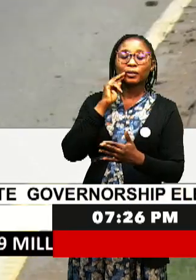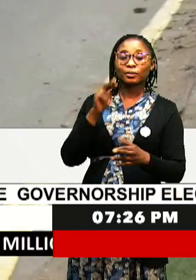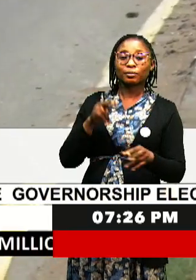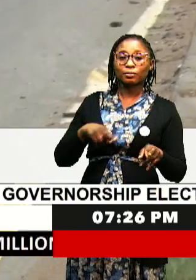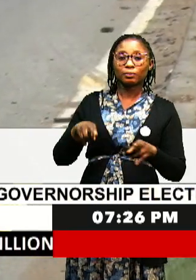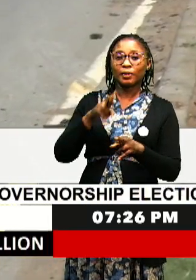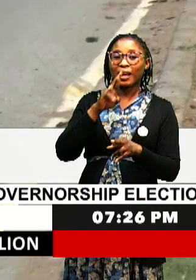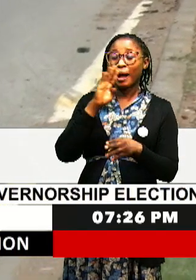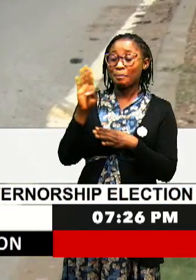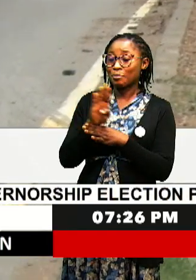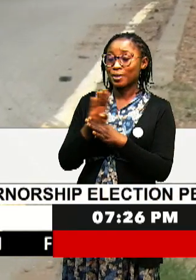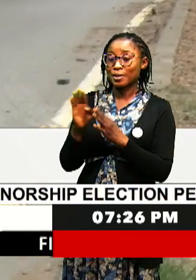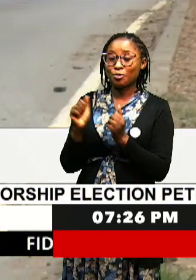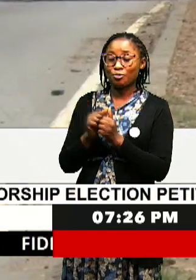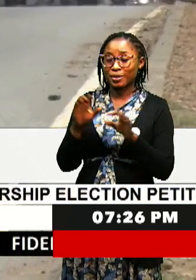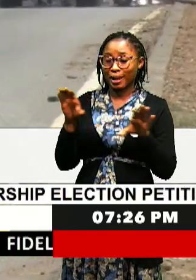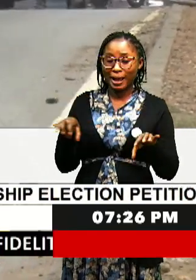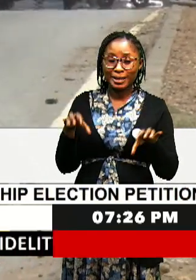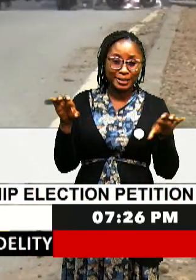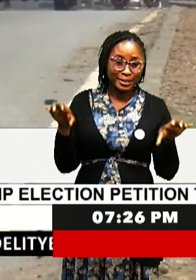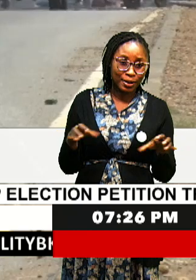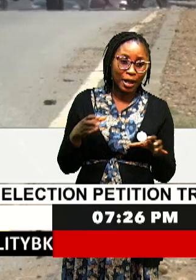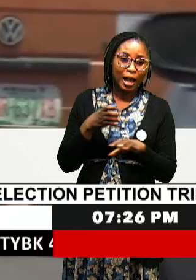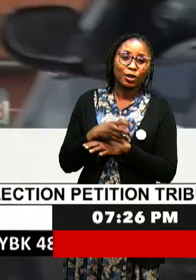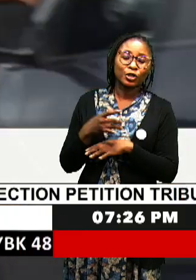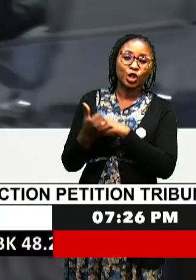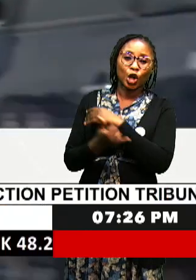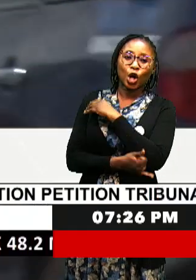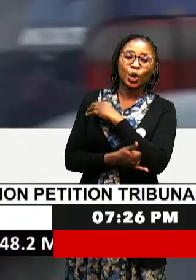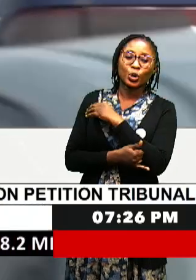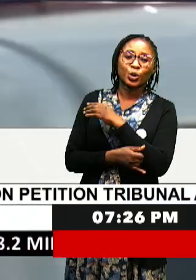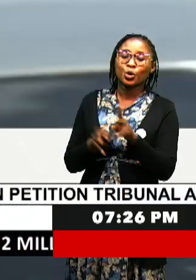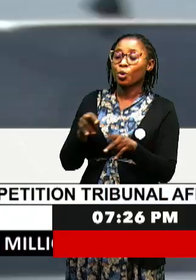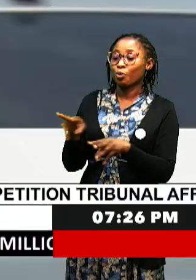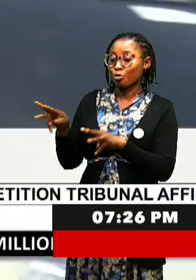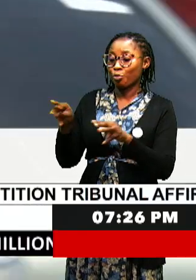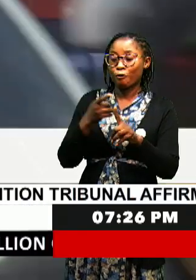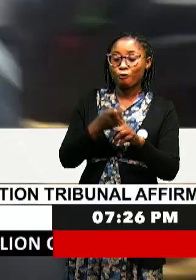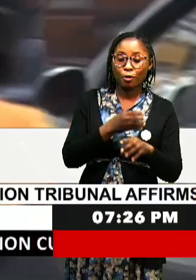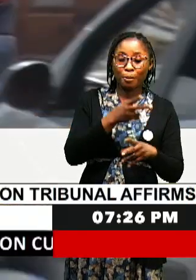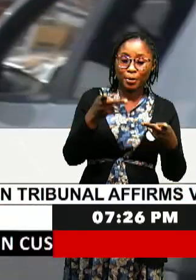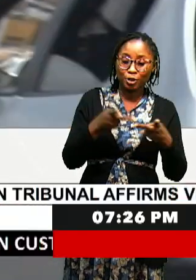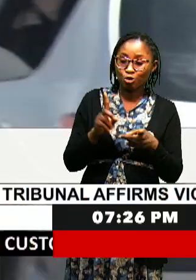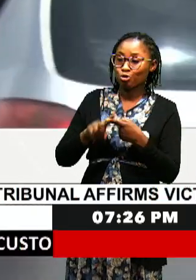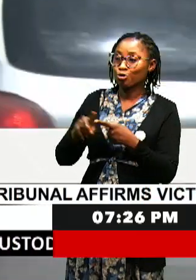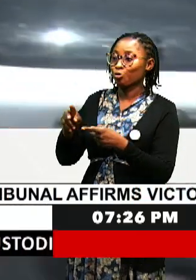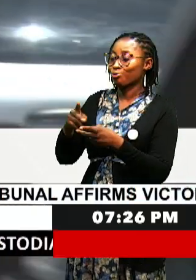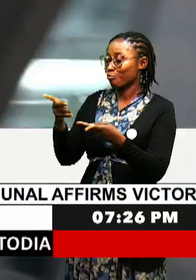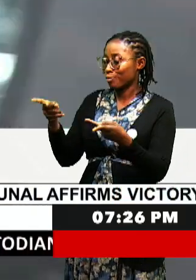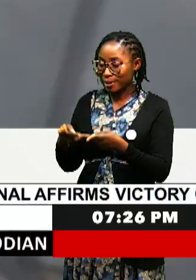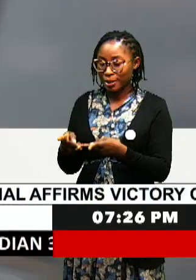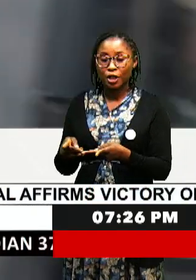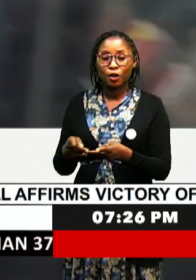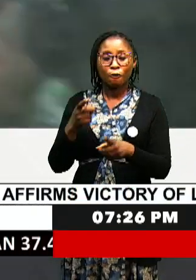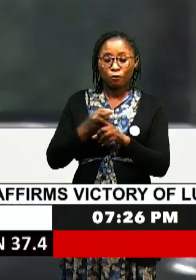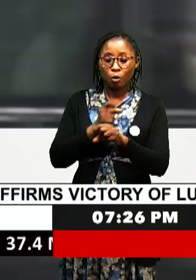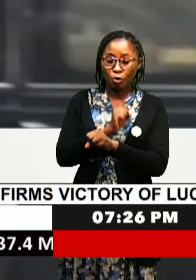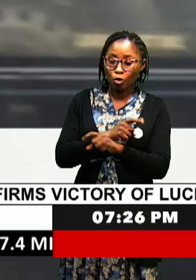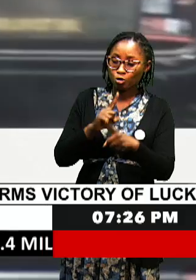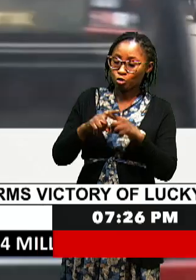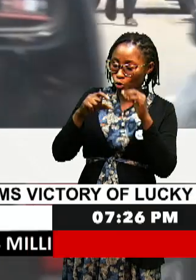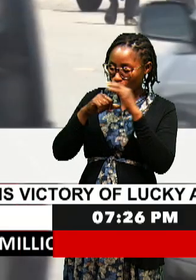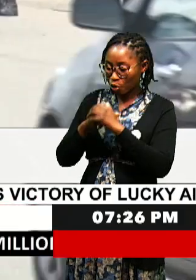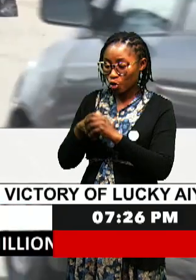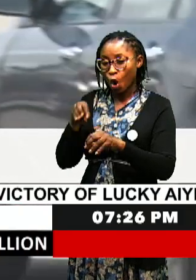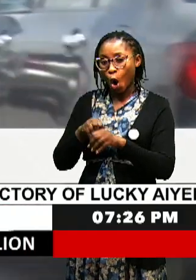are buzzing with activities. Across the country, people are moving from cities to hometowns, from work to worship, all in